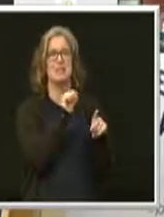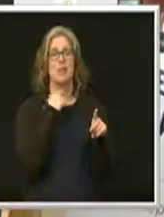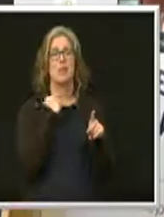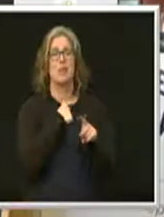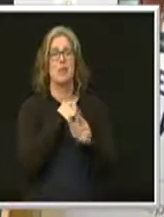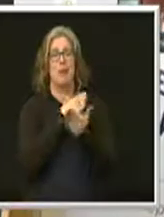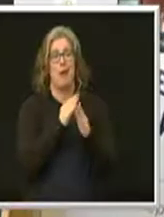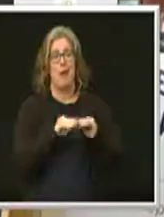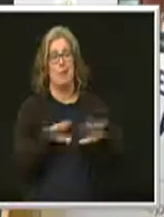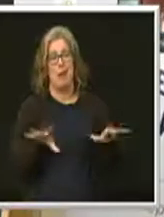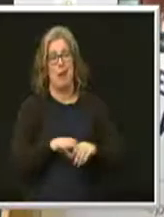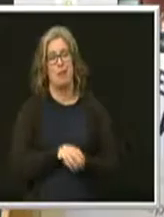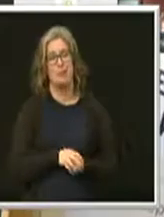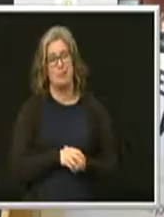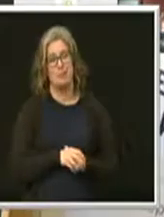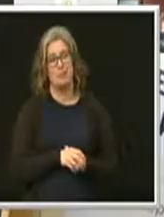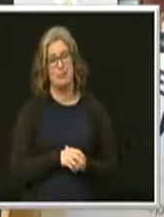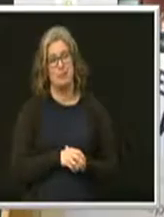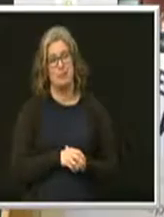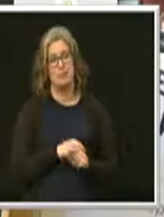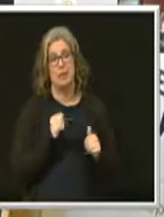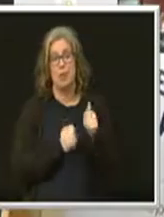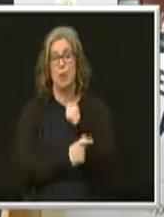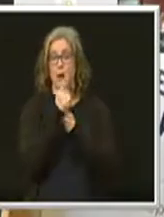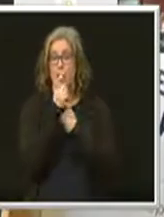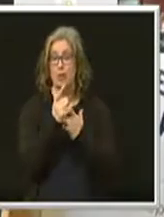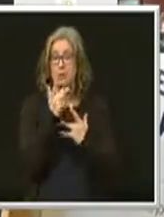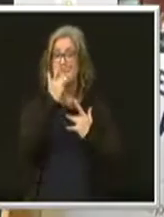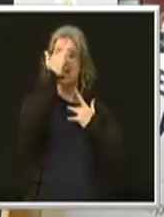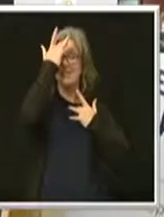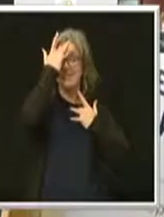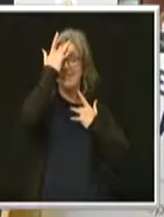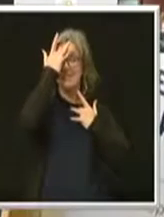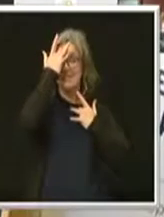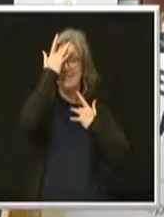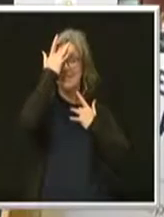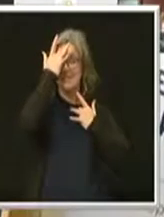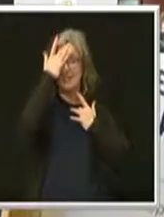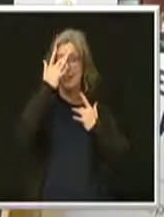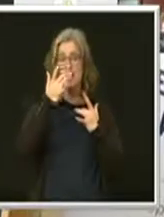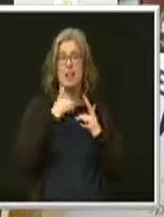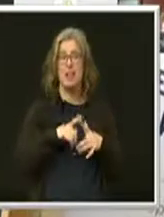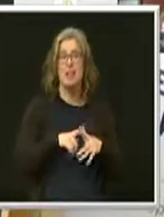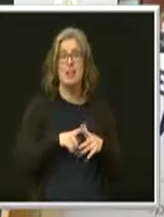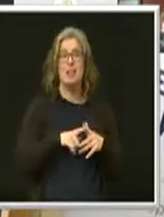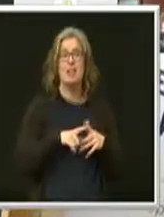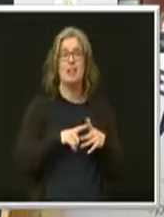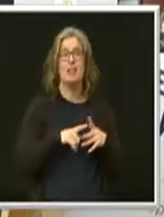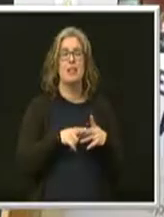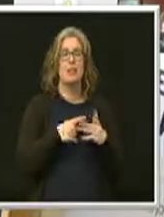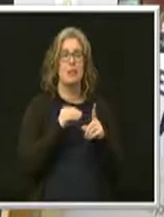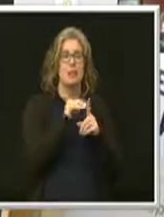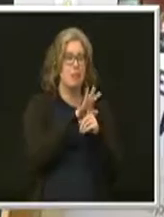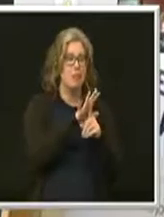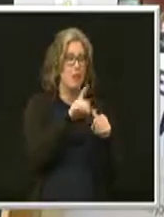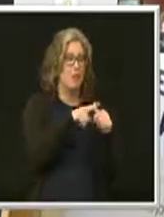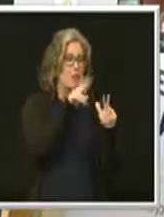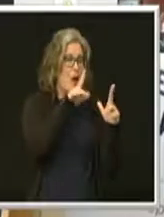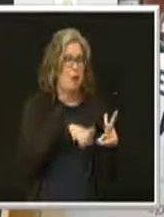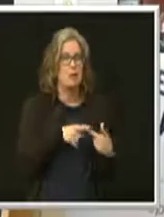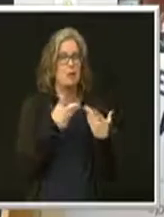stopped the spread. Everyone that catches COVID-19 makes our job as first responders and public health